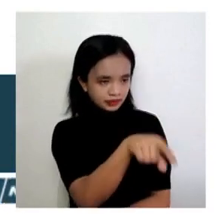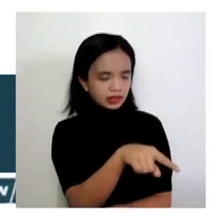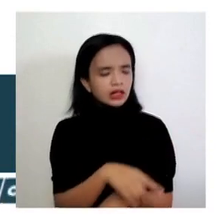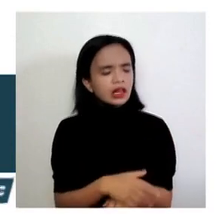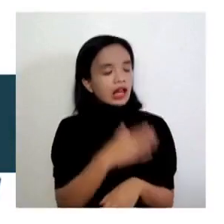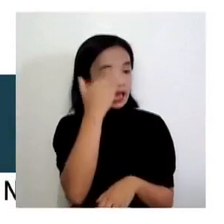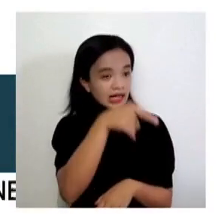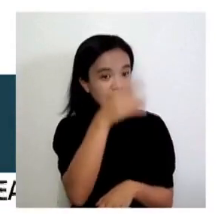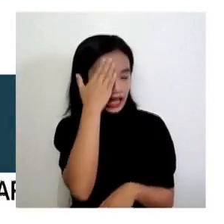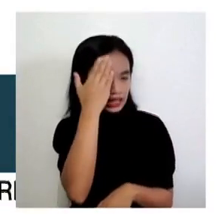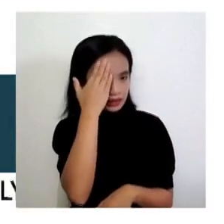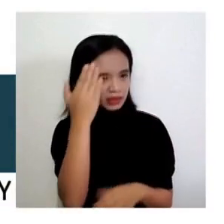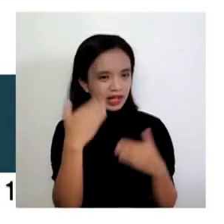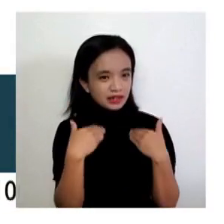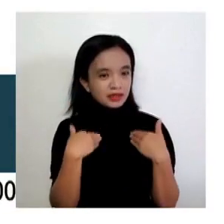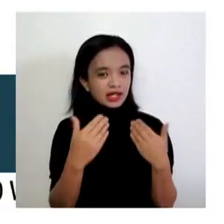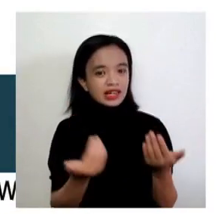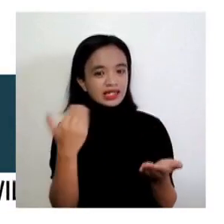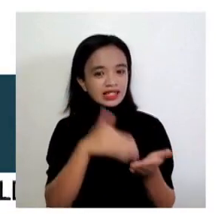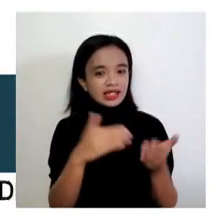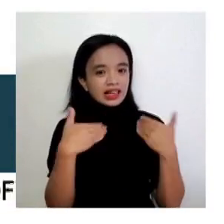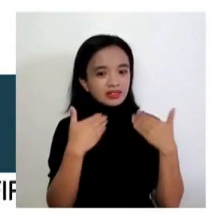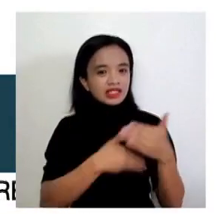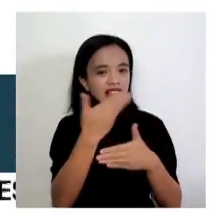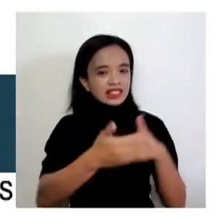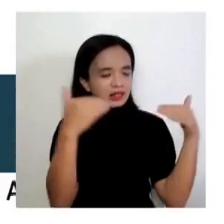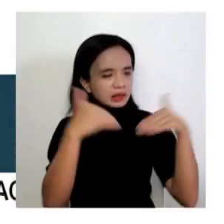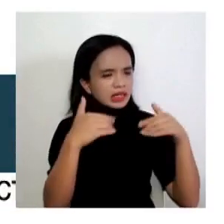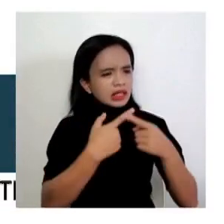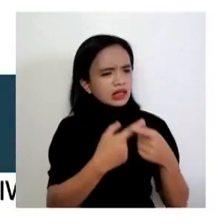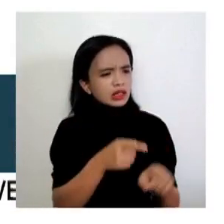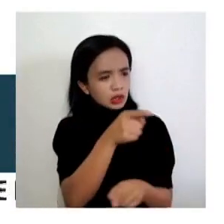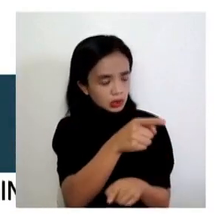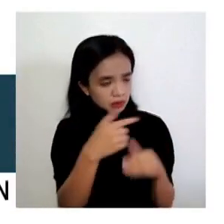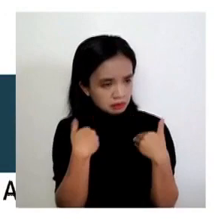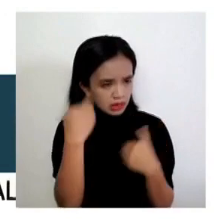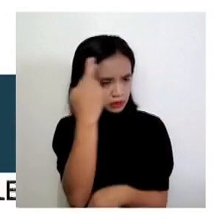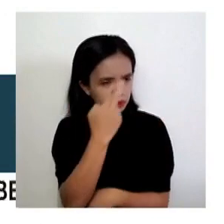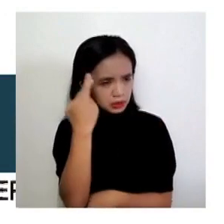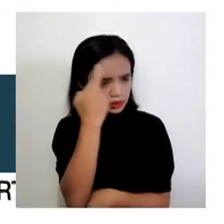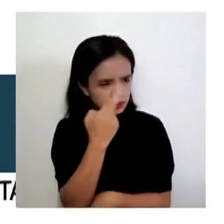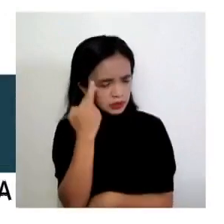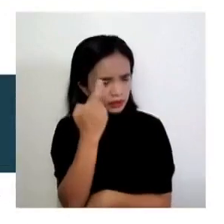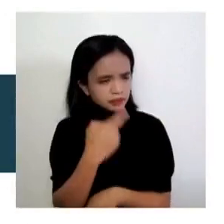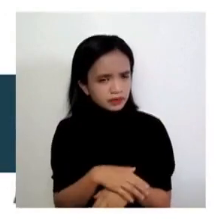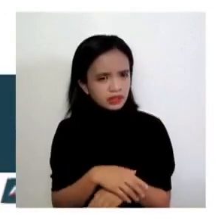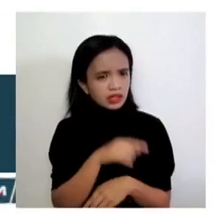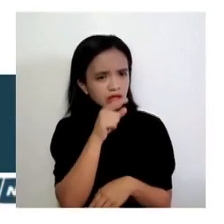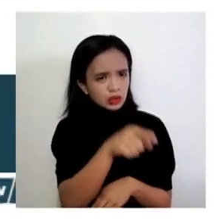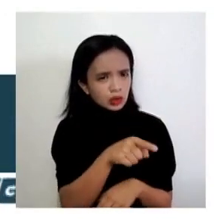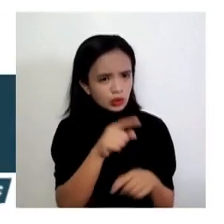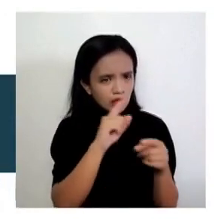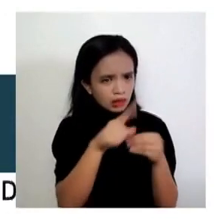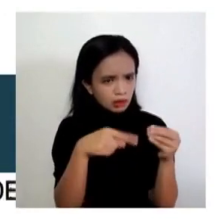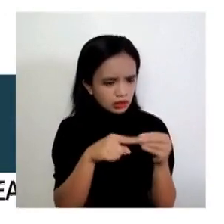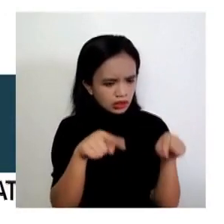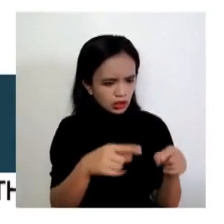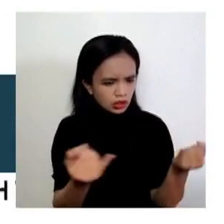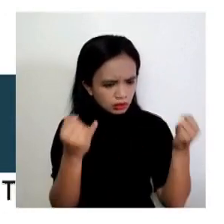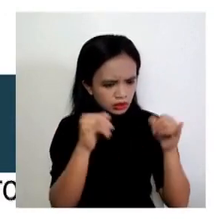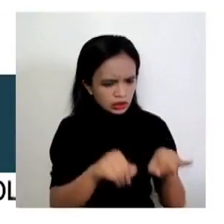I know you're going to head off to another meeting. But first, do you have reason to believe? I mean, you've been on this issue for quite a while